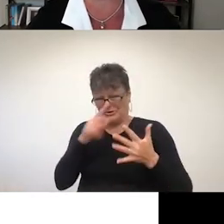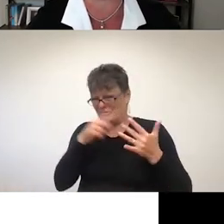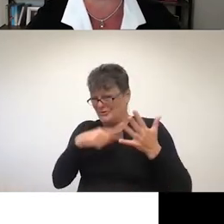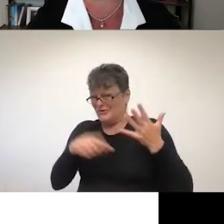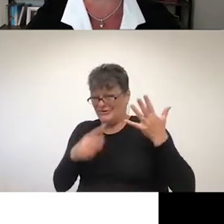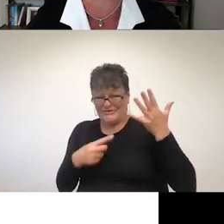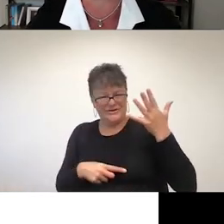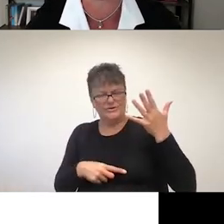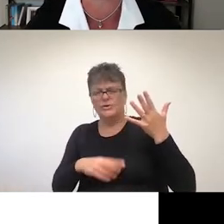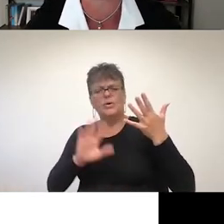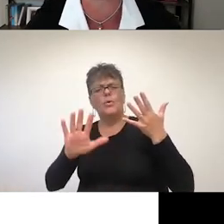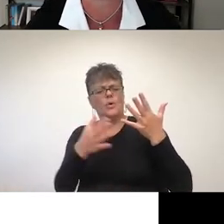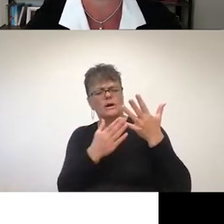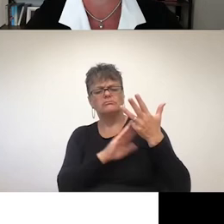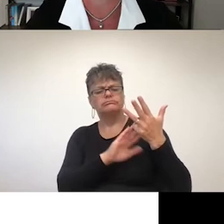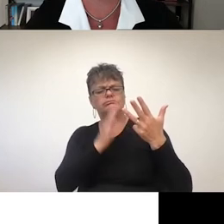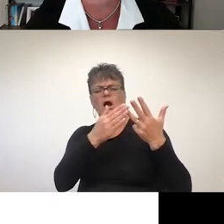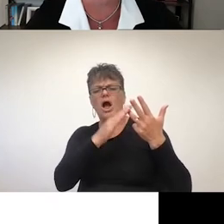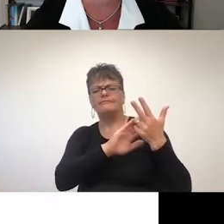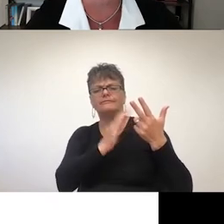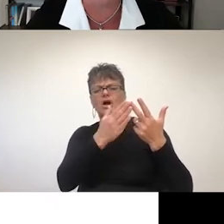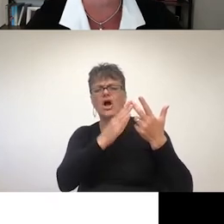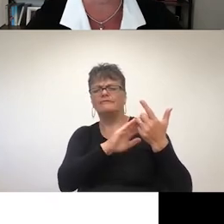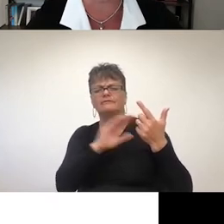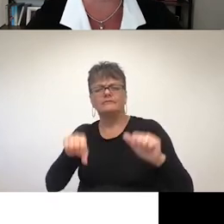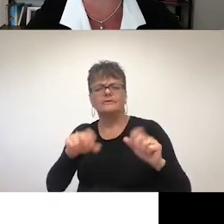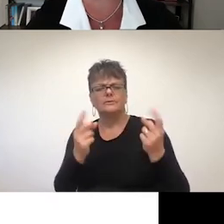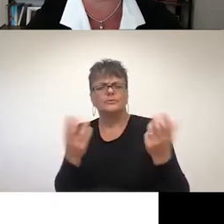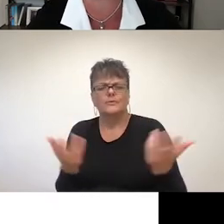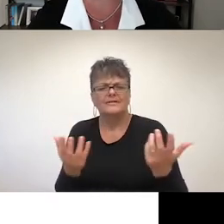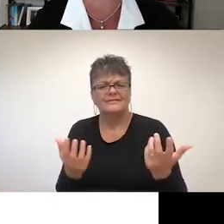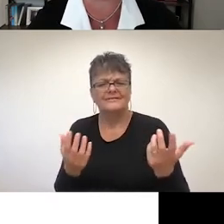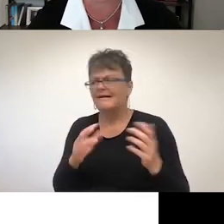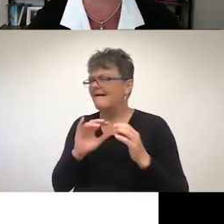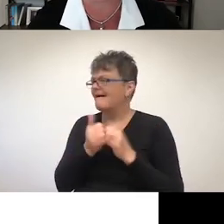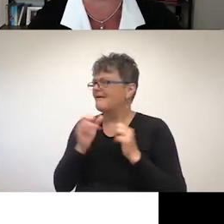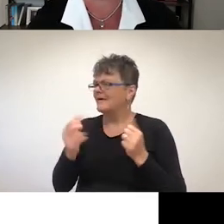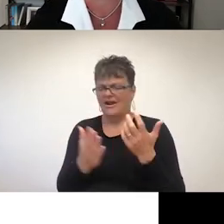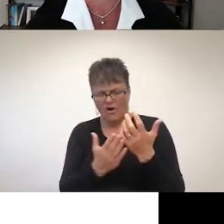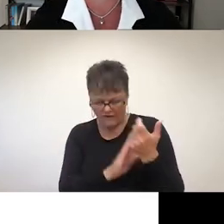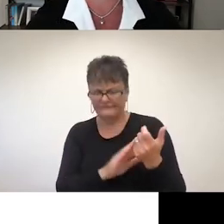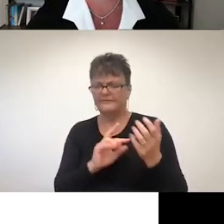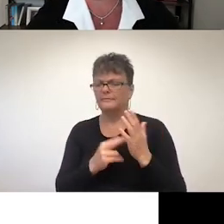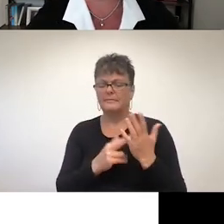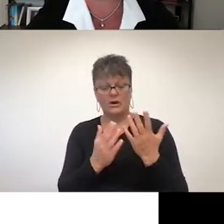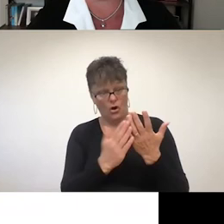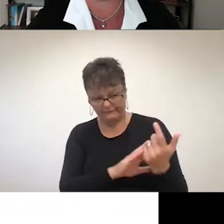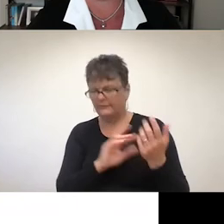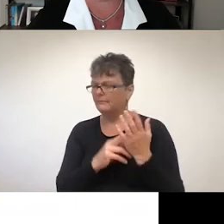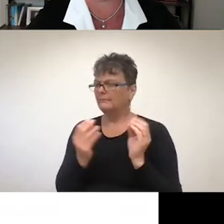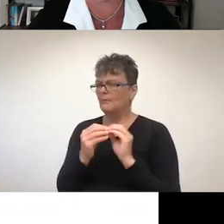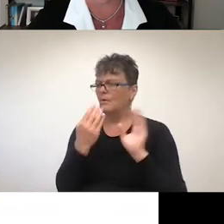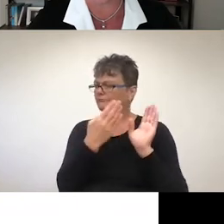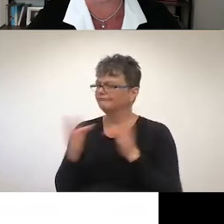the connections with our students, in order to be available to them, in order to foster relationships? There is a